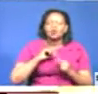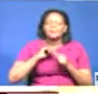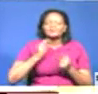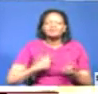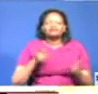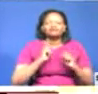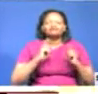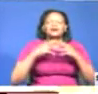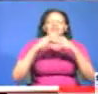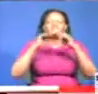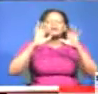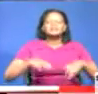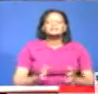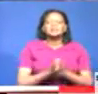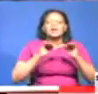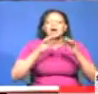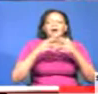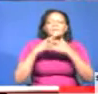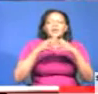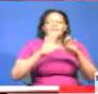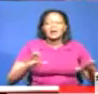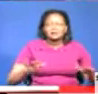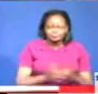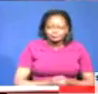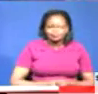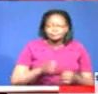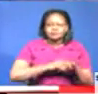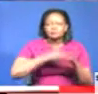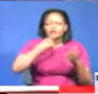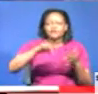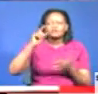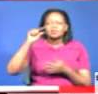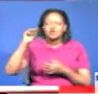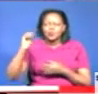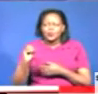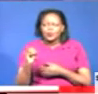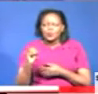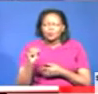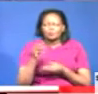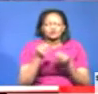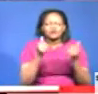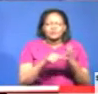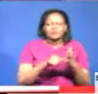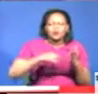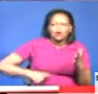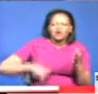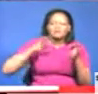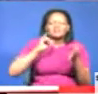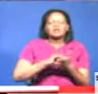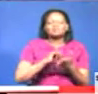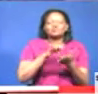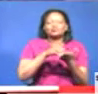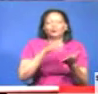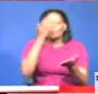American farmers and the American market. That introduction of GMOs is going to solve the problem of hunger. Because if that was the case, why is it that